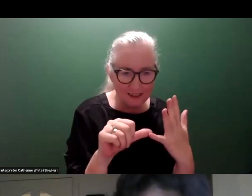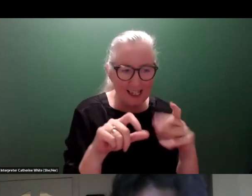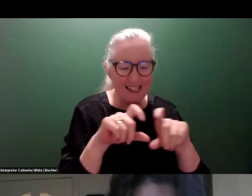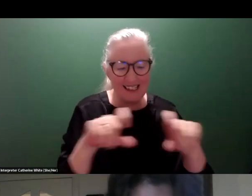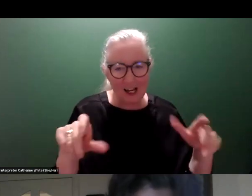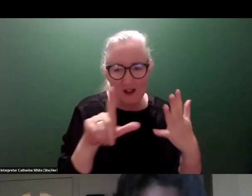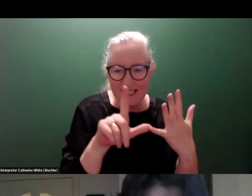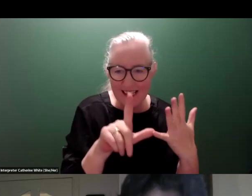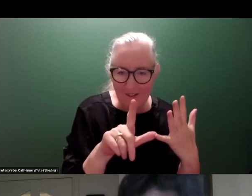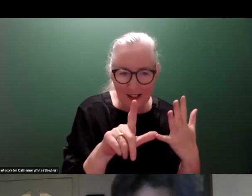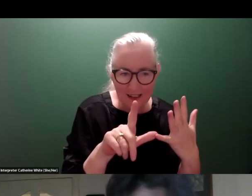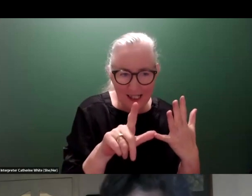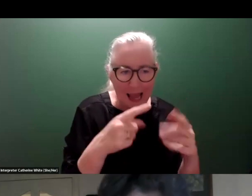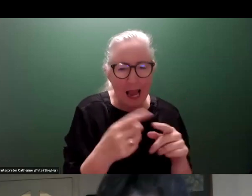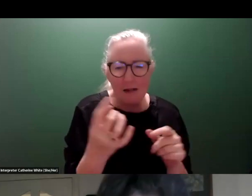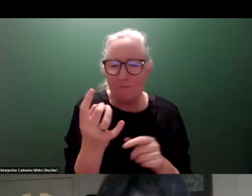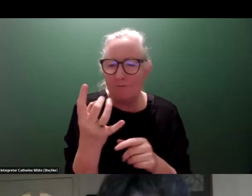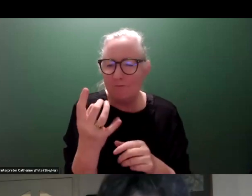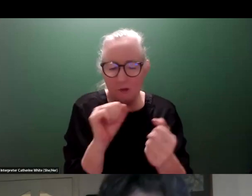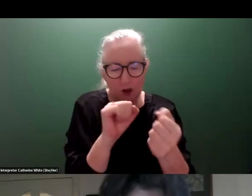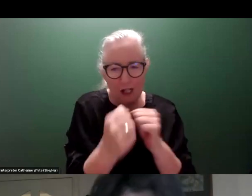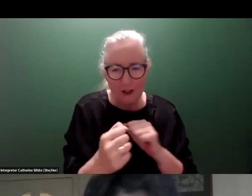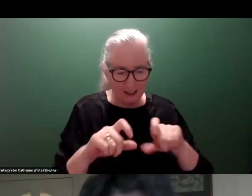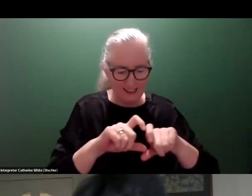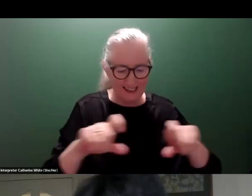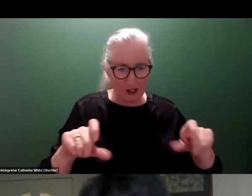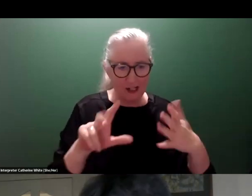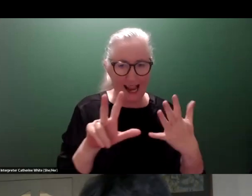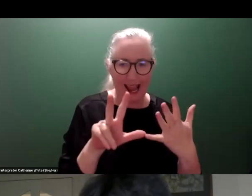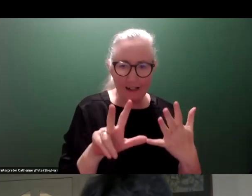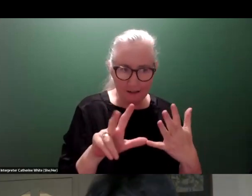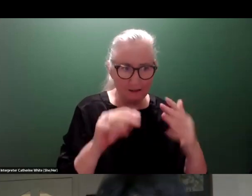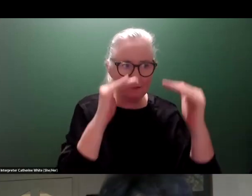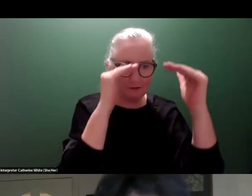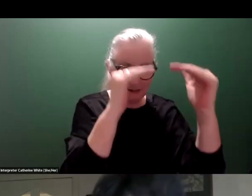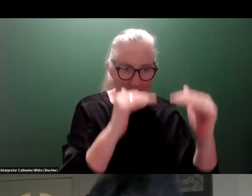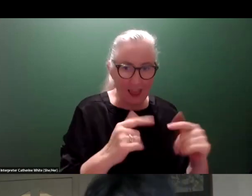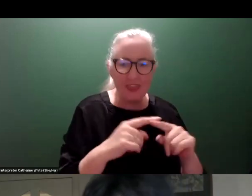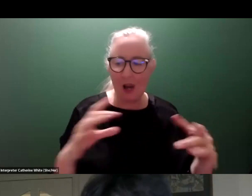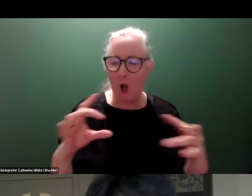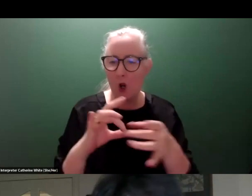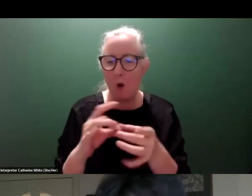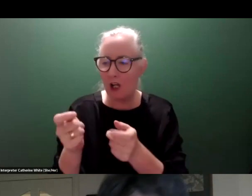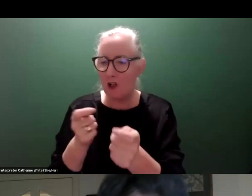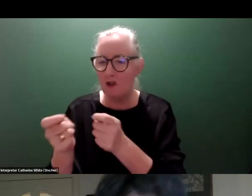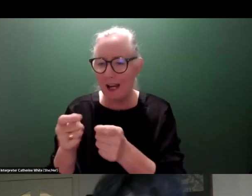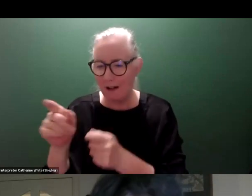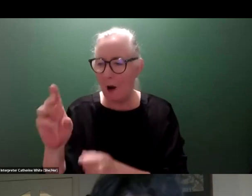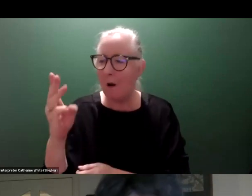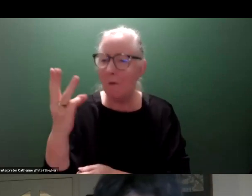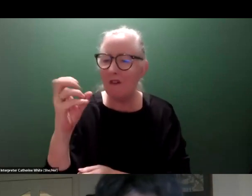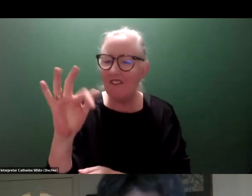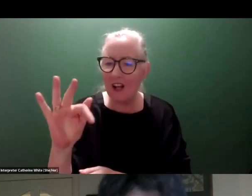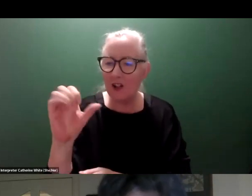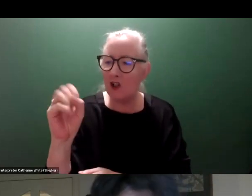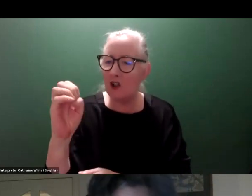7, and the very minimal changes to section 8. And then my co-chair colleague, Professor Sean O'Keefe,